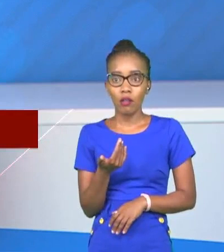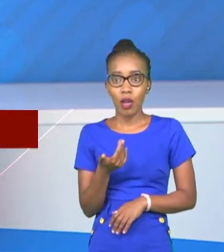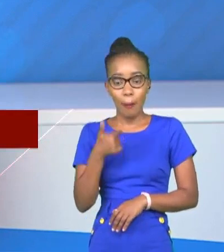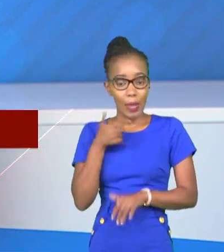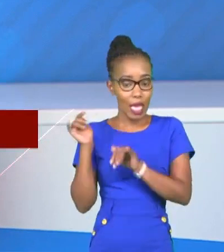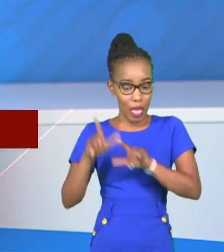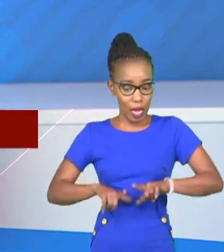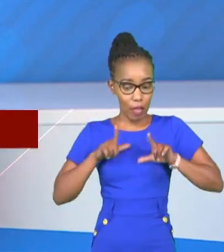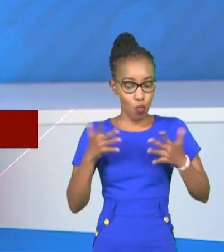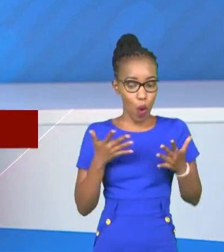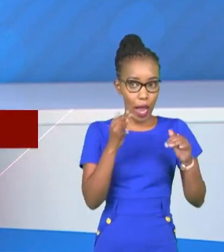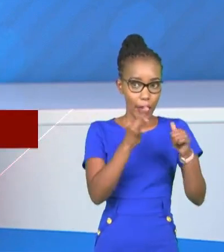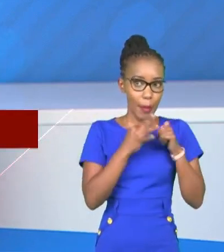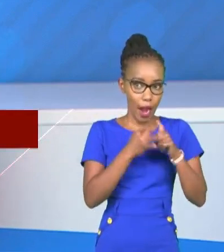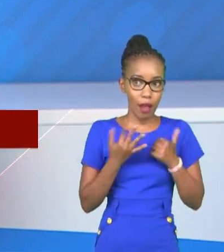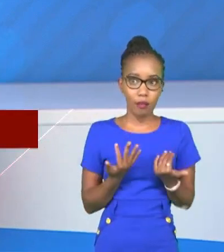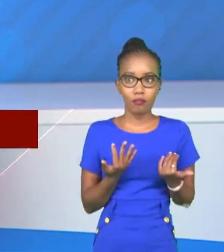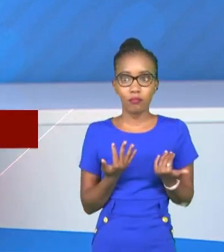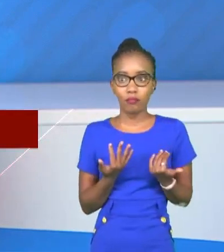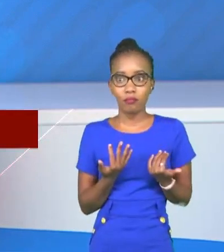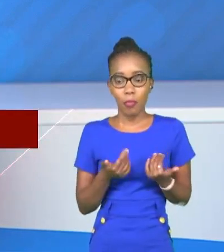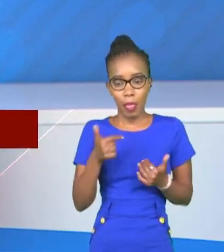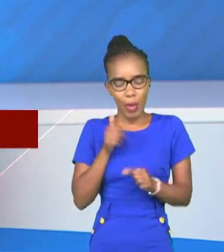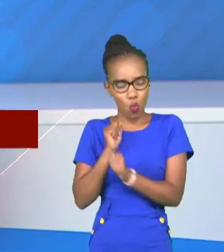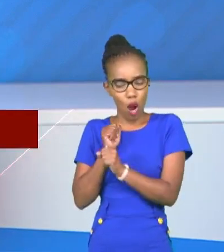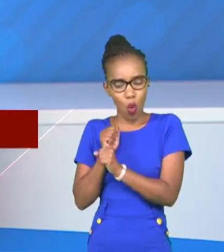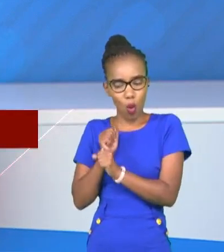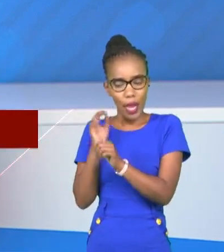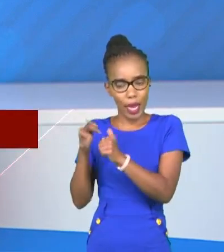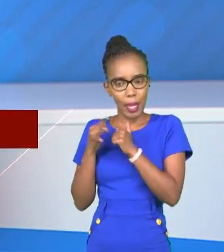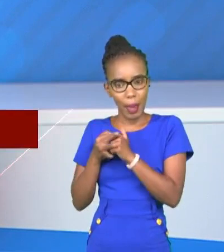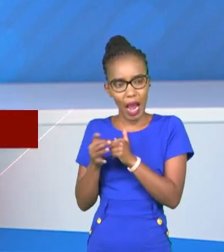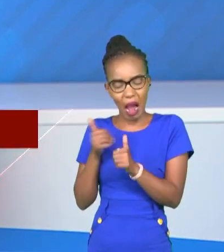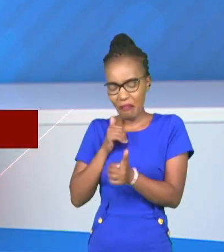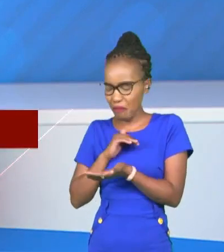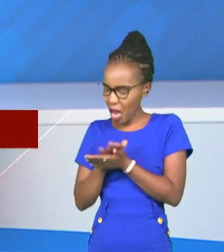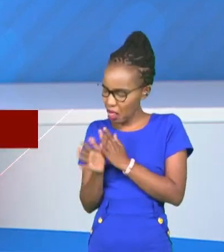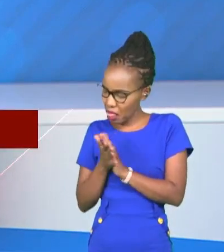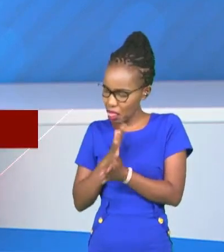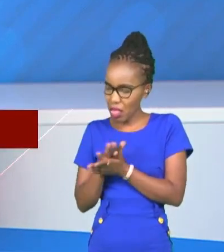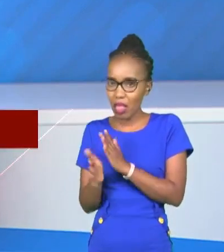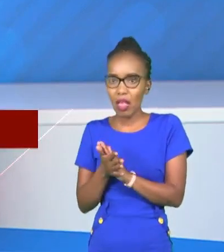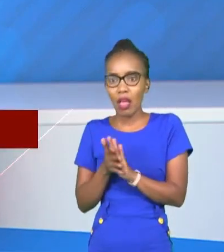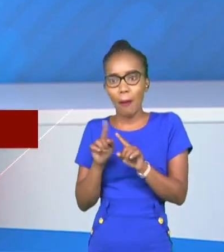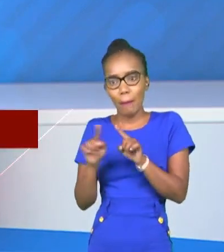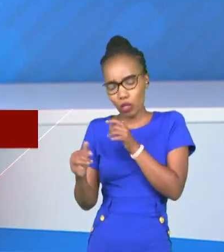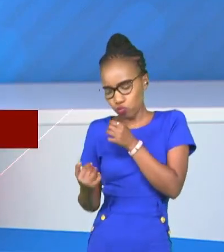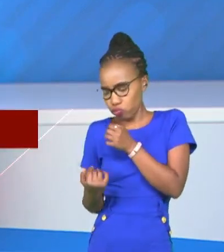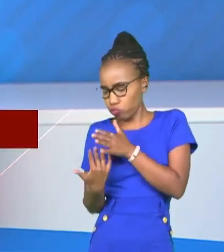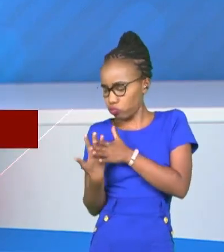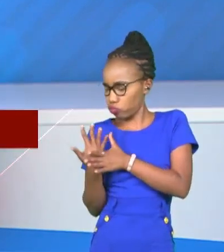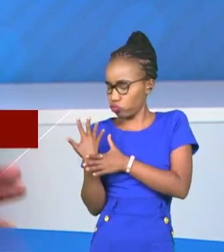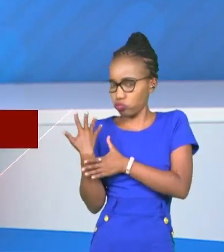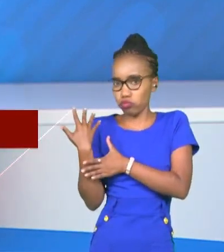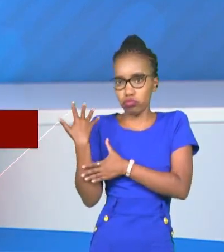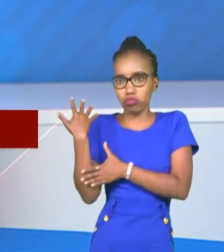Kibera. And I was an asala in Kibera. I had nothing, had no money. But I grew up from that humble